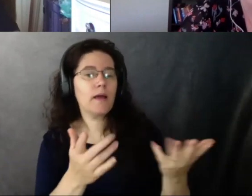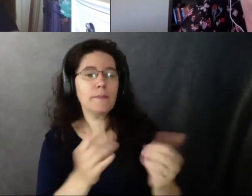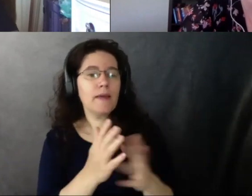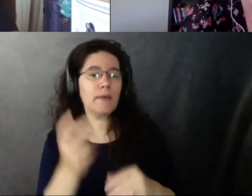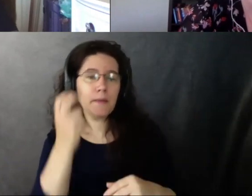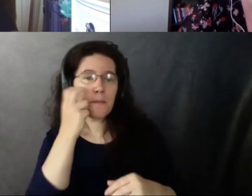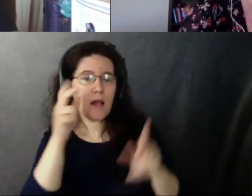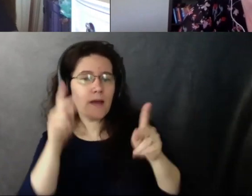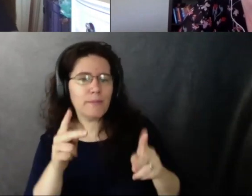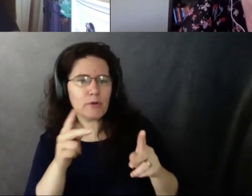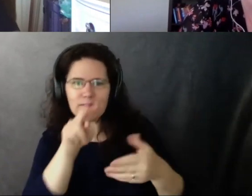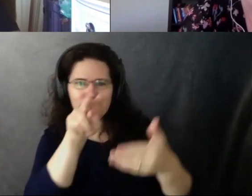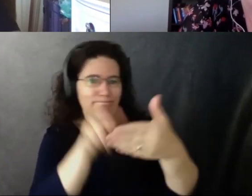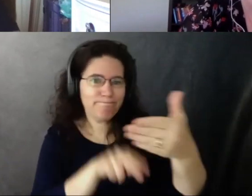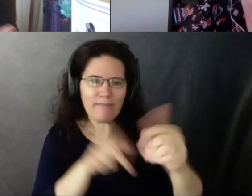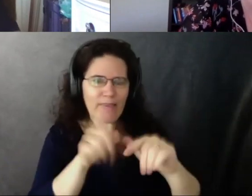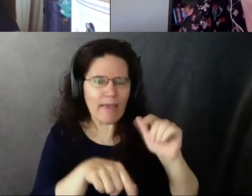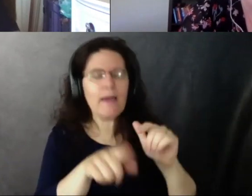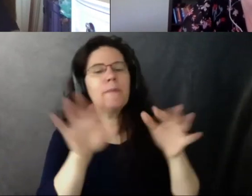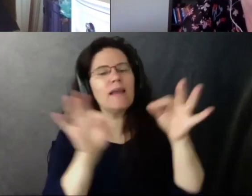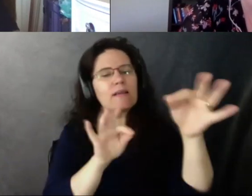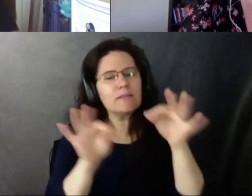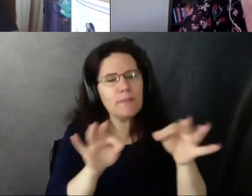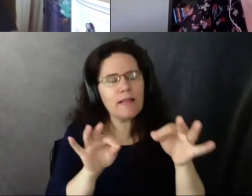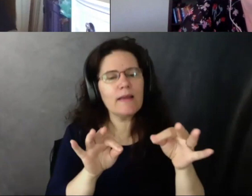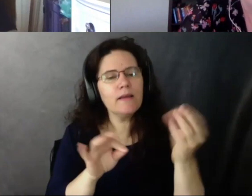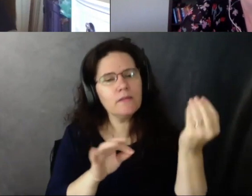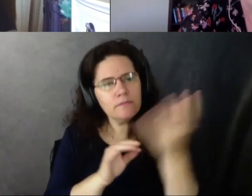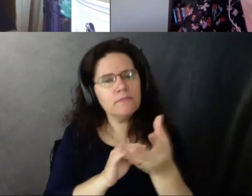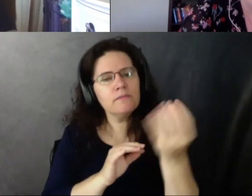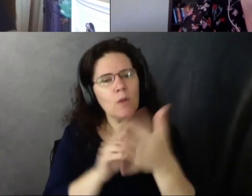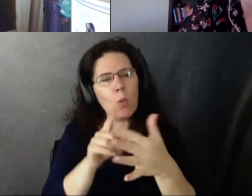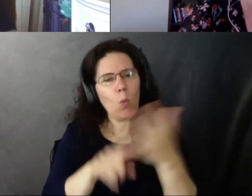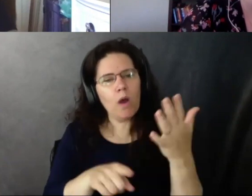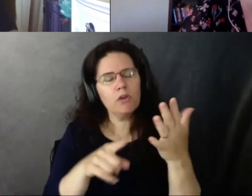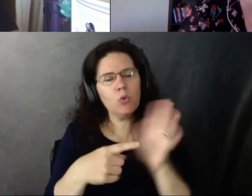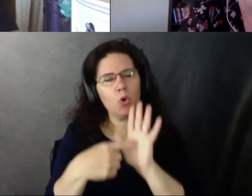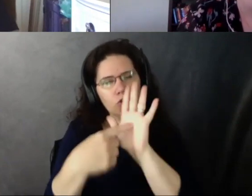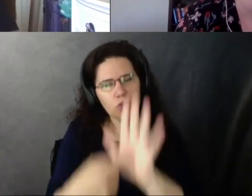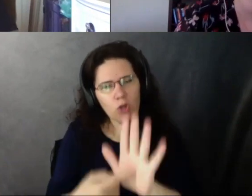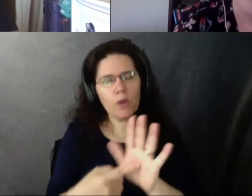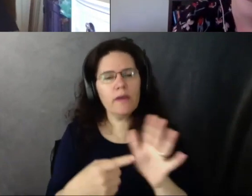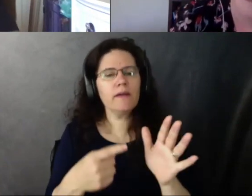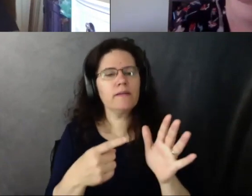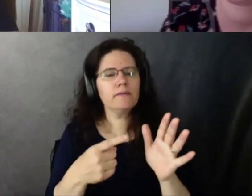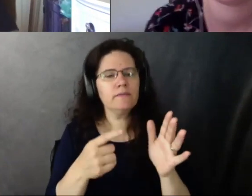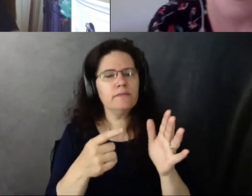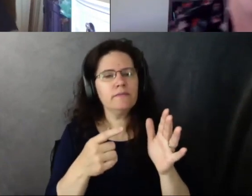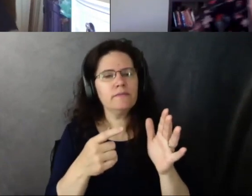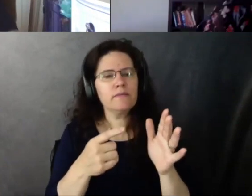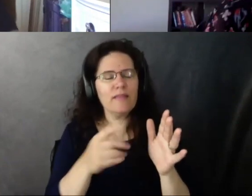visual impairment can know everything that you are showing, and also